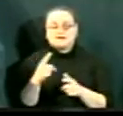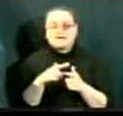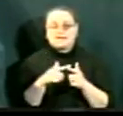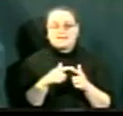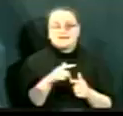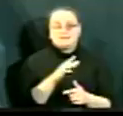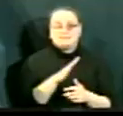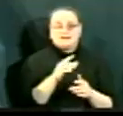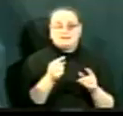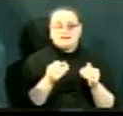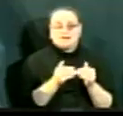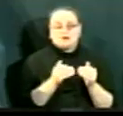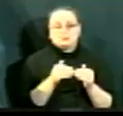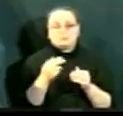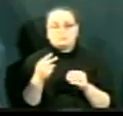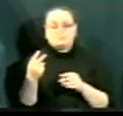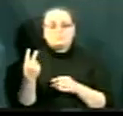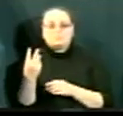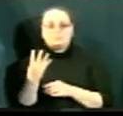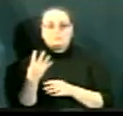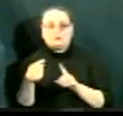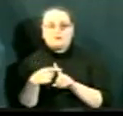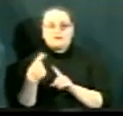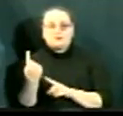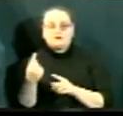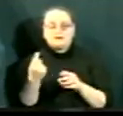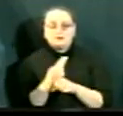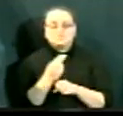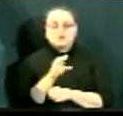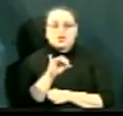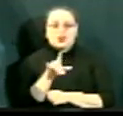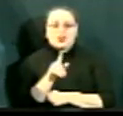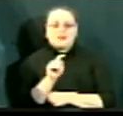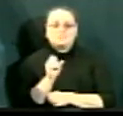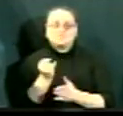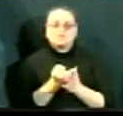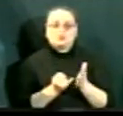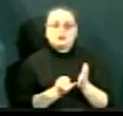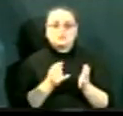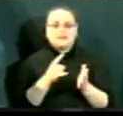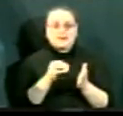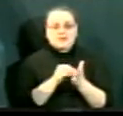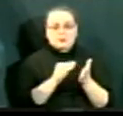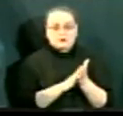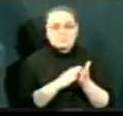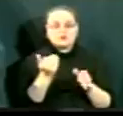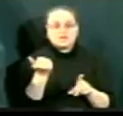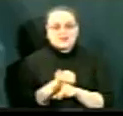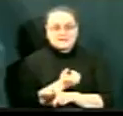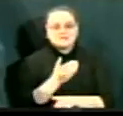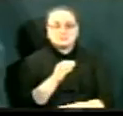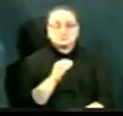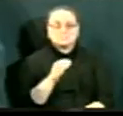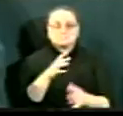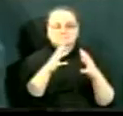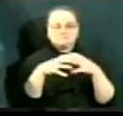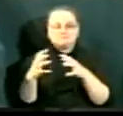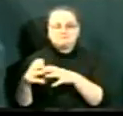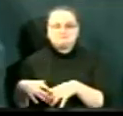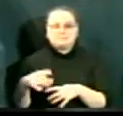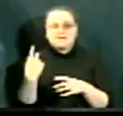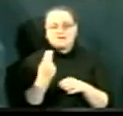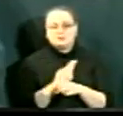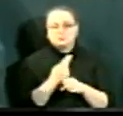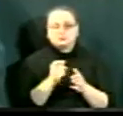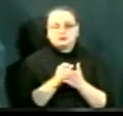4 plus 1 by using objects drawings and records each decomposition using a drawing or